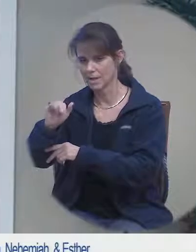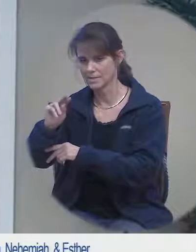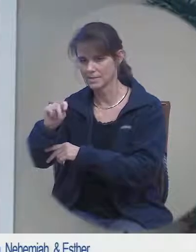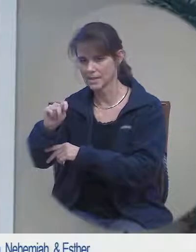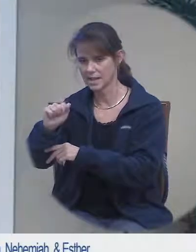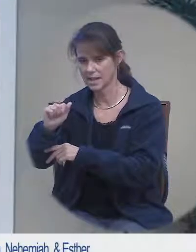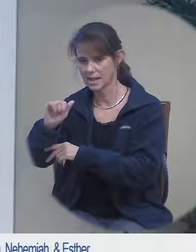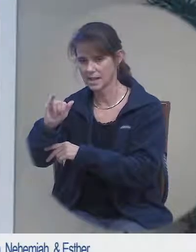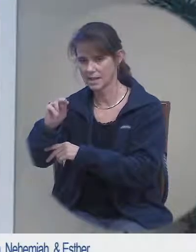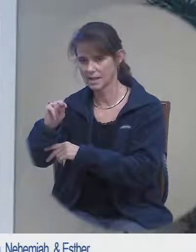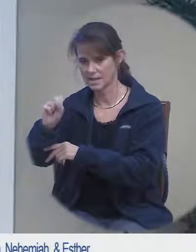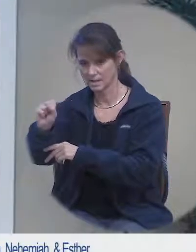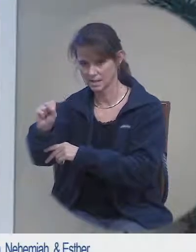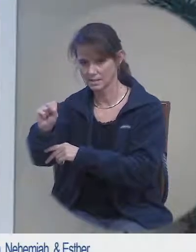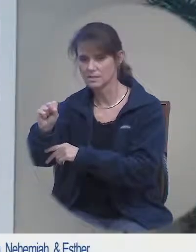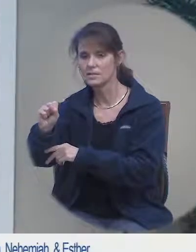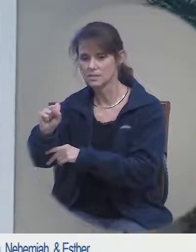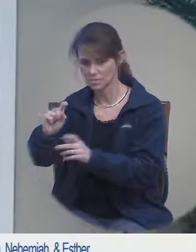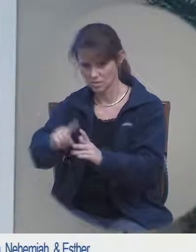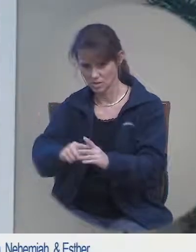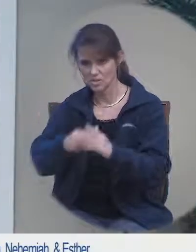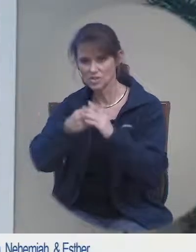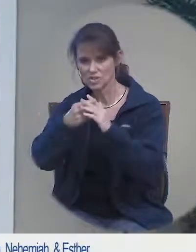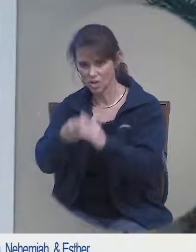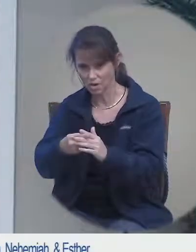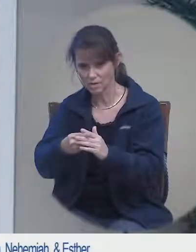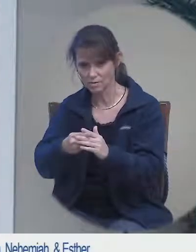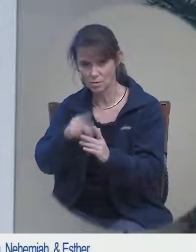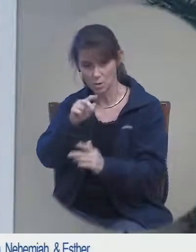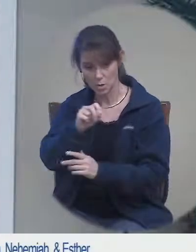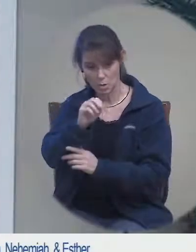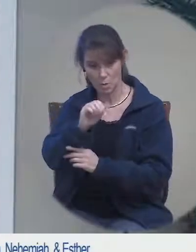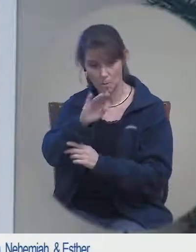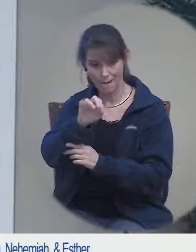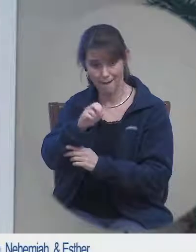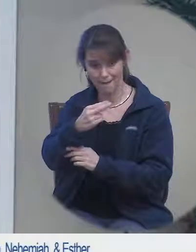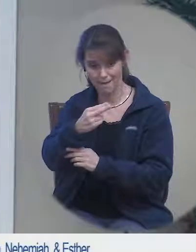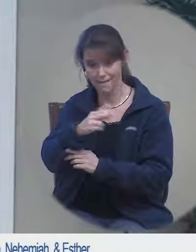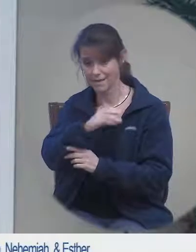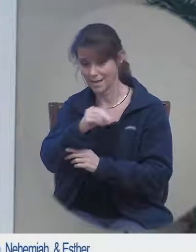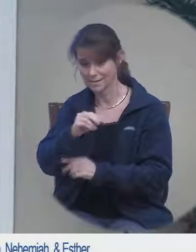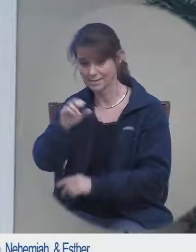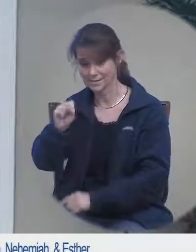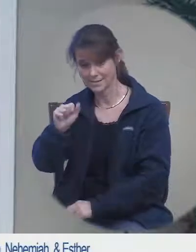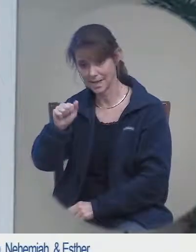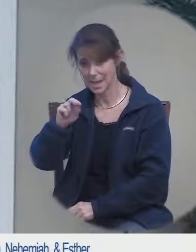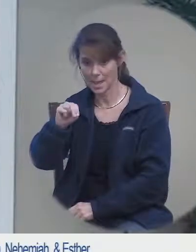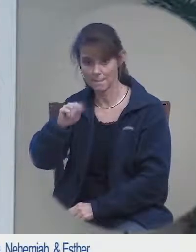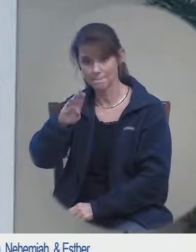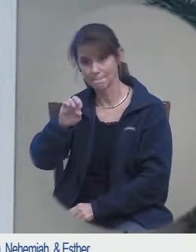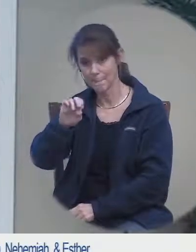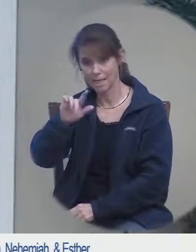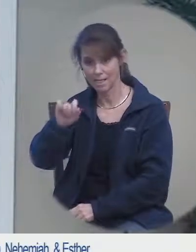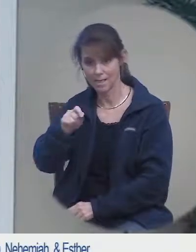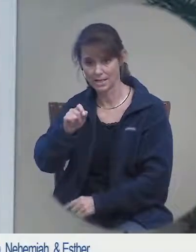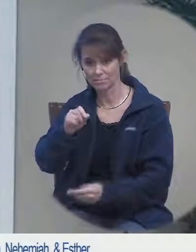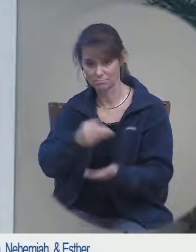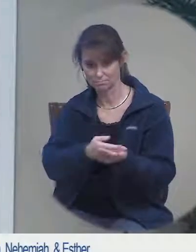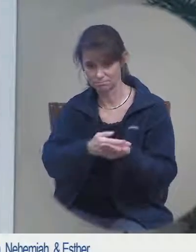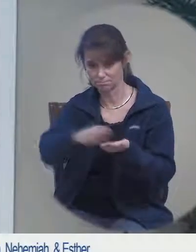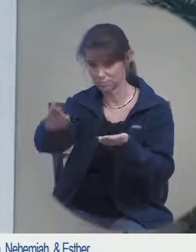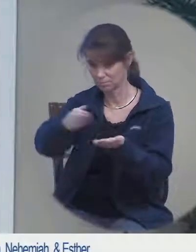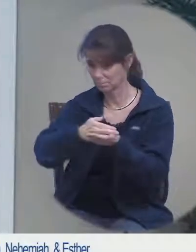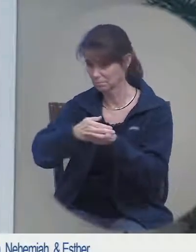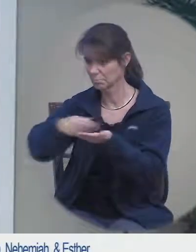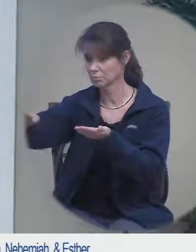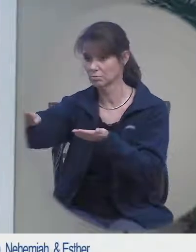Sanballat, once Tobiah and the others were cast out of the temple, Sanballat, and here in this episode, he set up for him a new temple